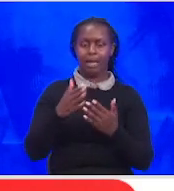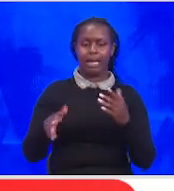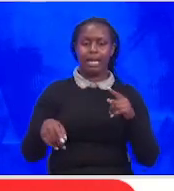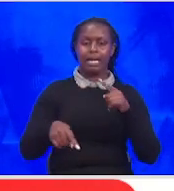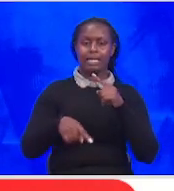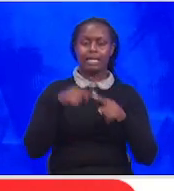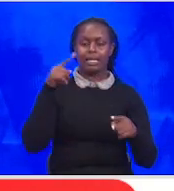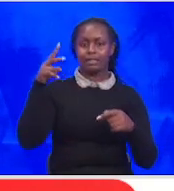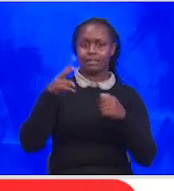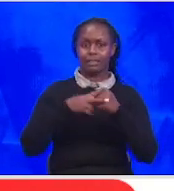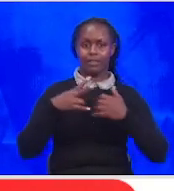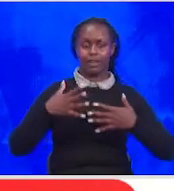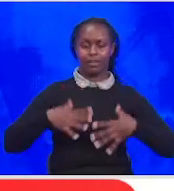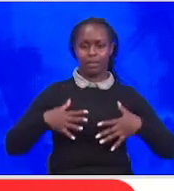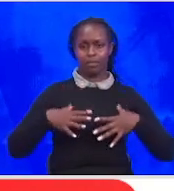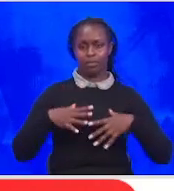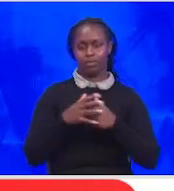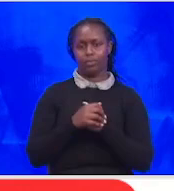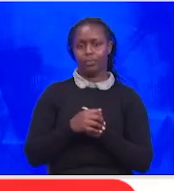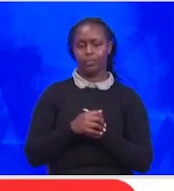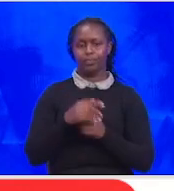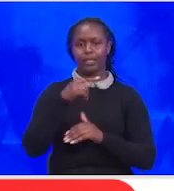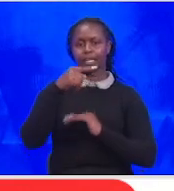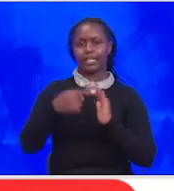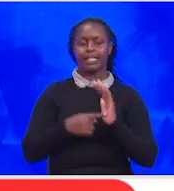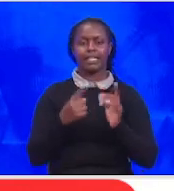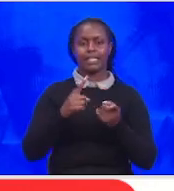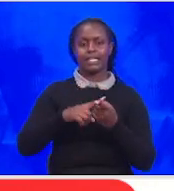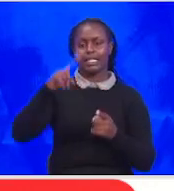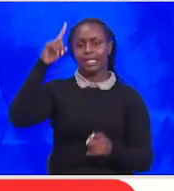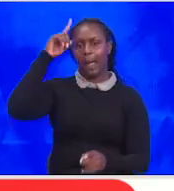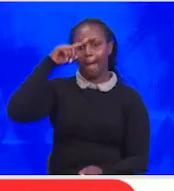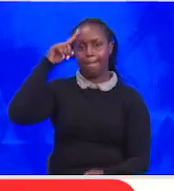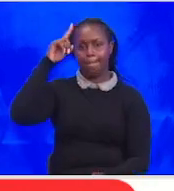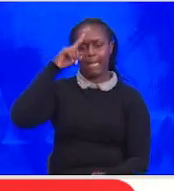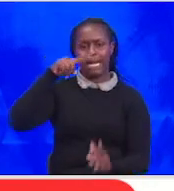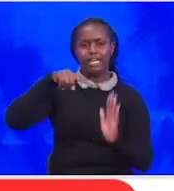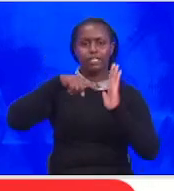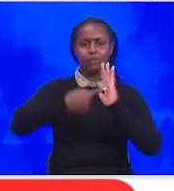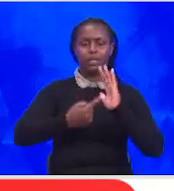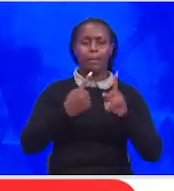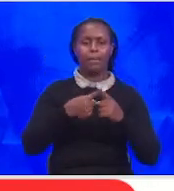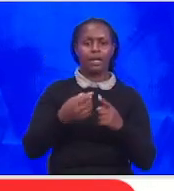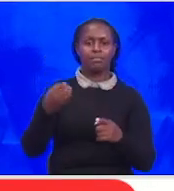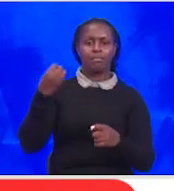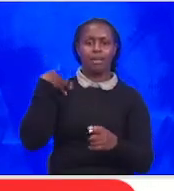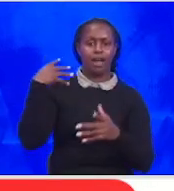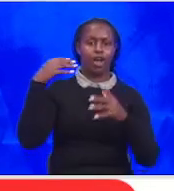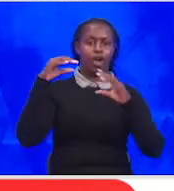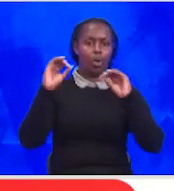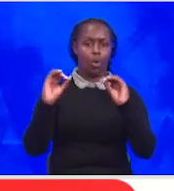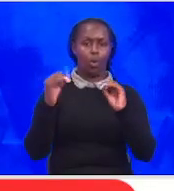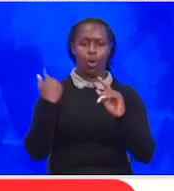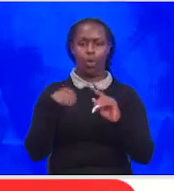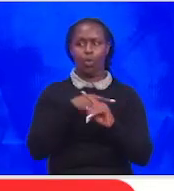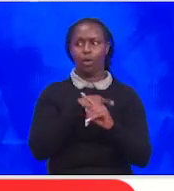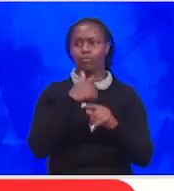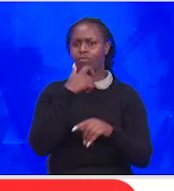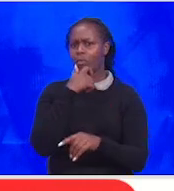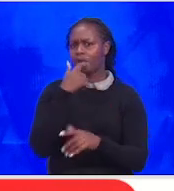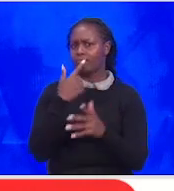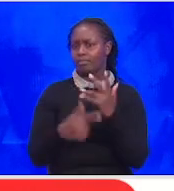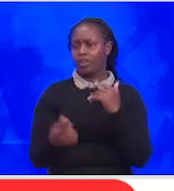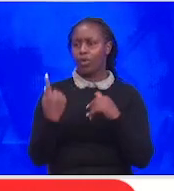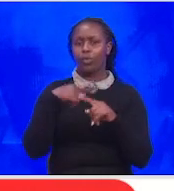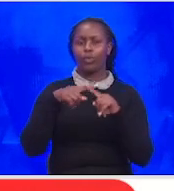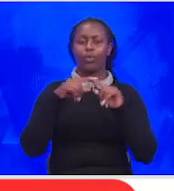the spot. Tokangata Bridadi hapa, this is a hot spot, black spot place. Lakini hawaelewi. Sasa sisi tunashindwa, tutazidi